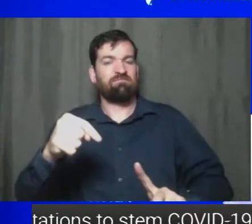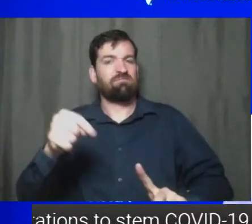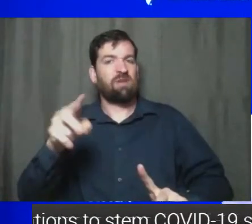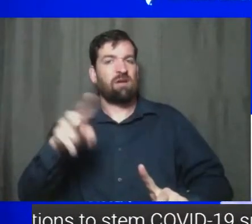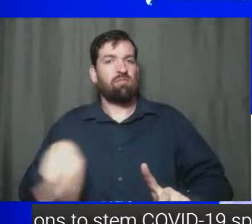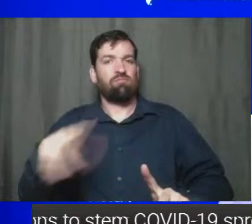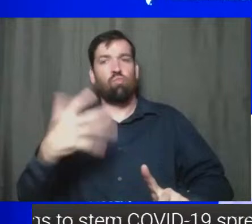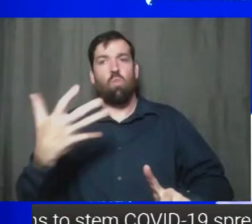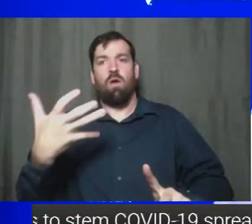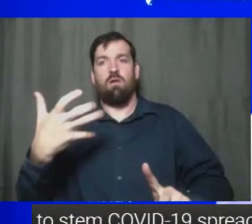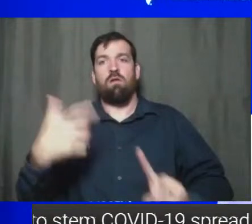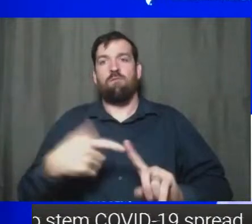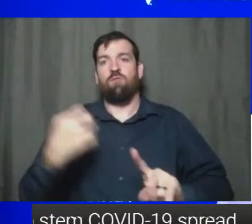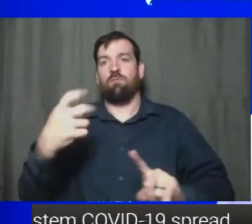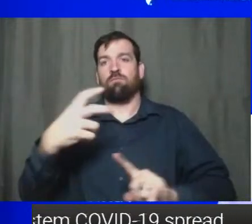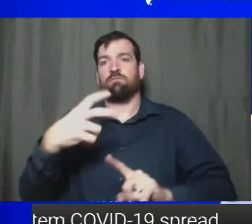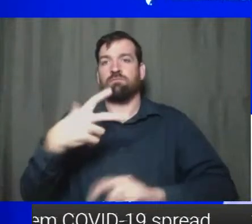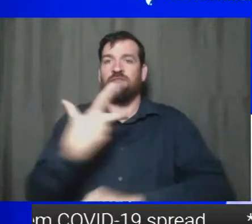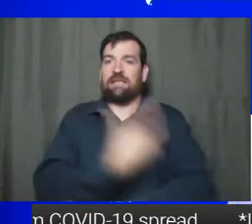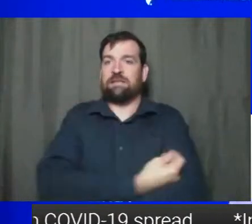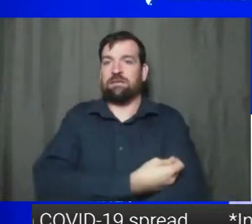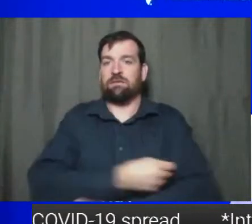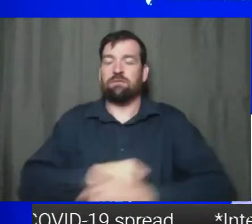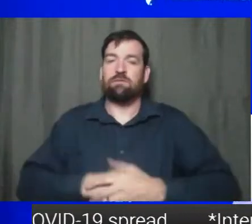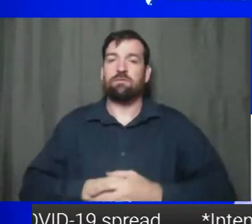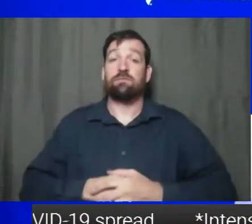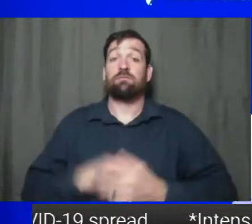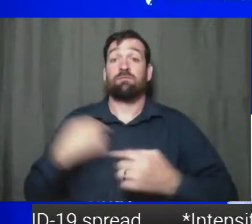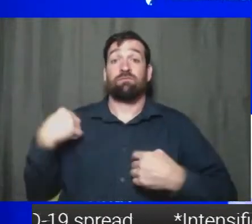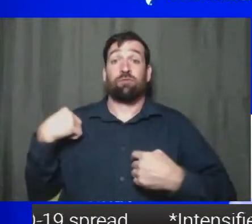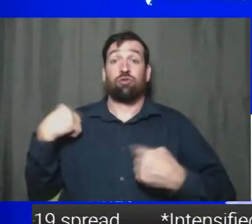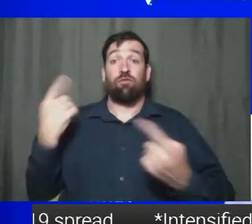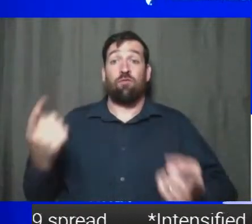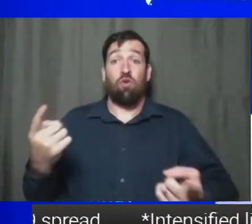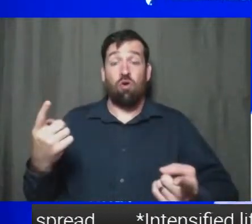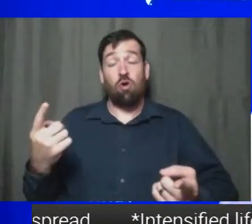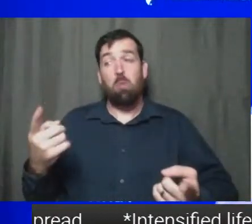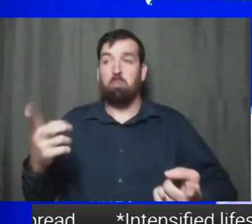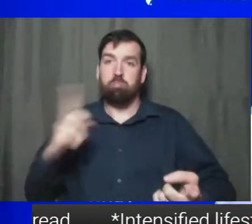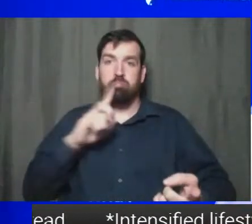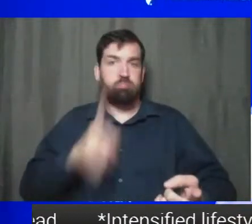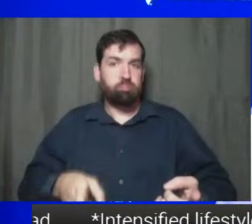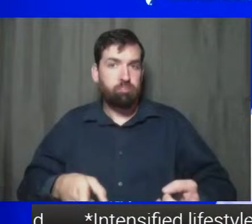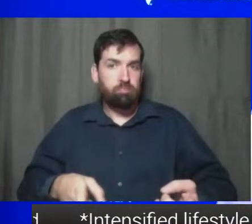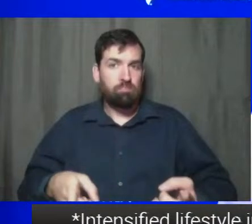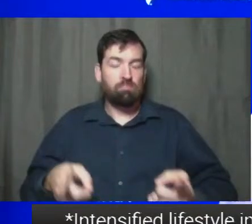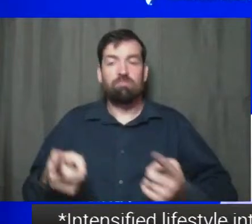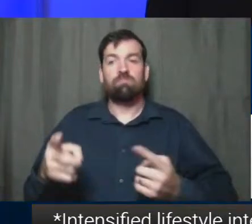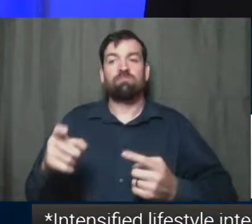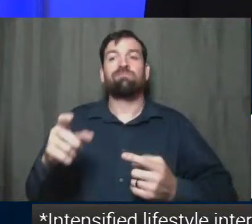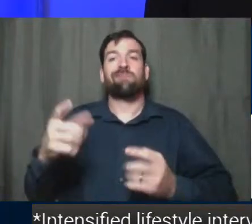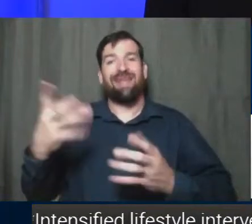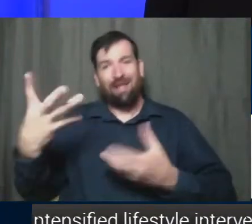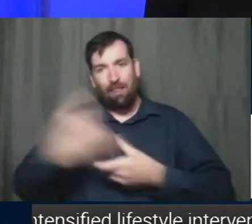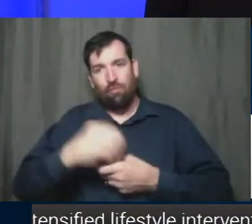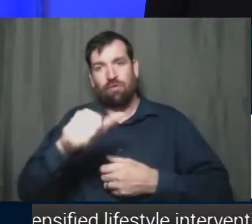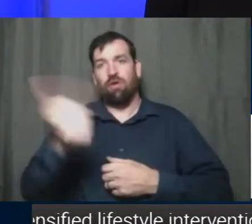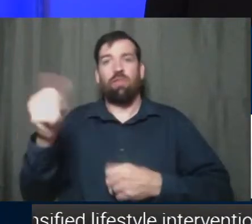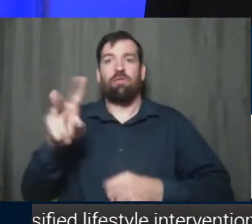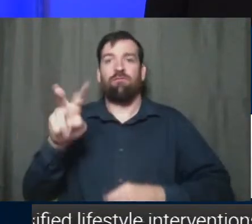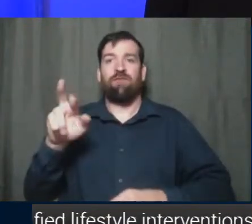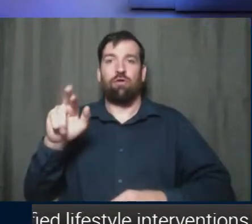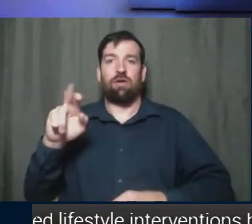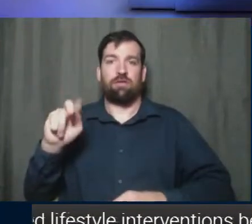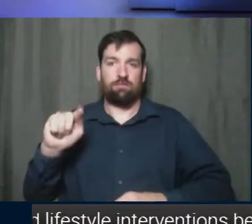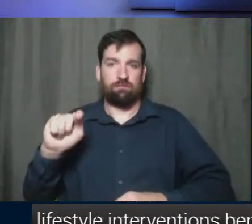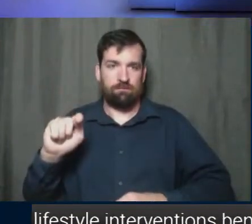from these vaccines, and so far it looks to hold true even with the other variants that we've identified. All right, thanks for those updates this morning. If you're